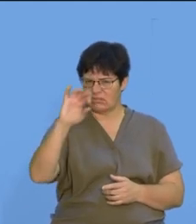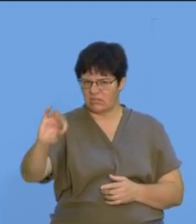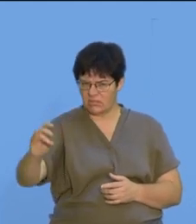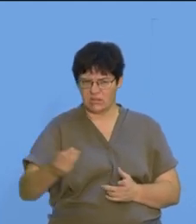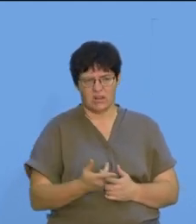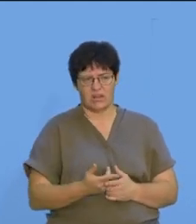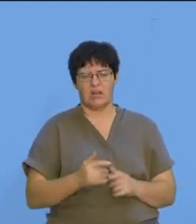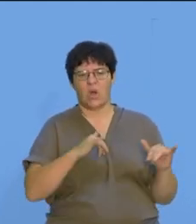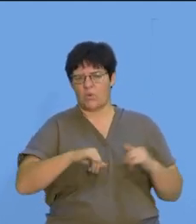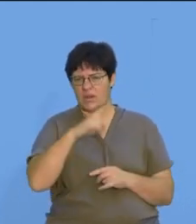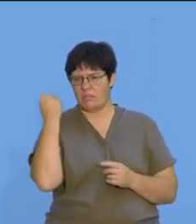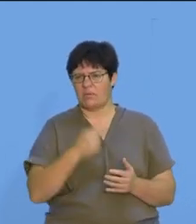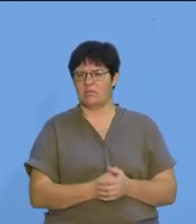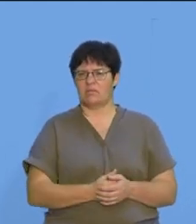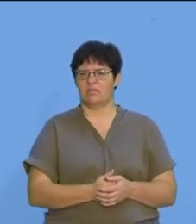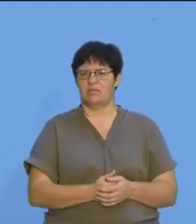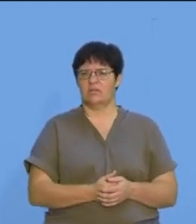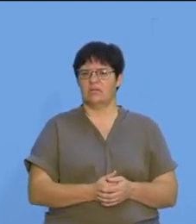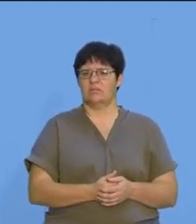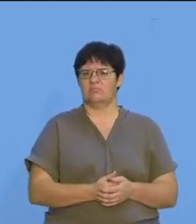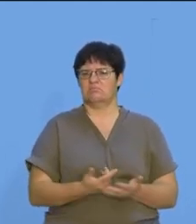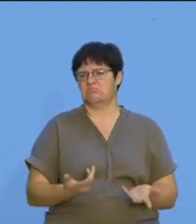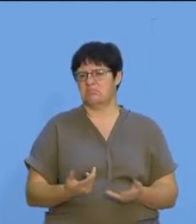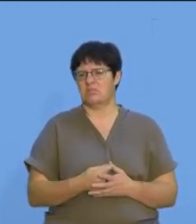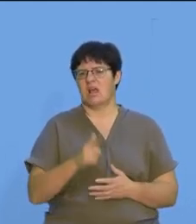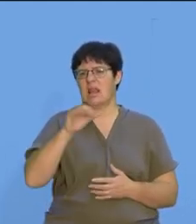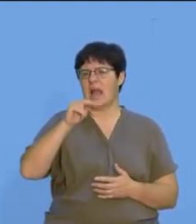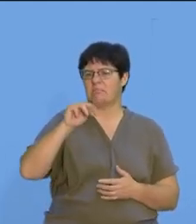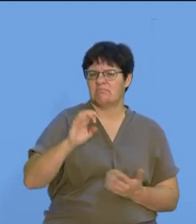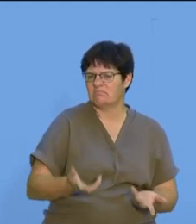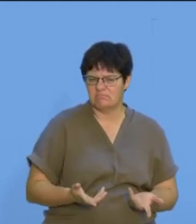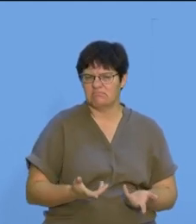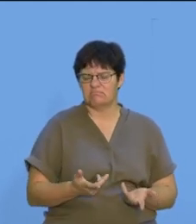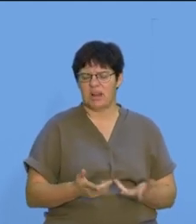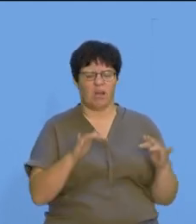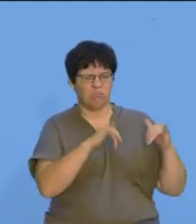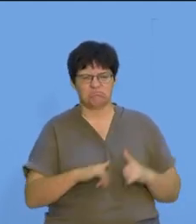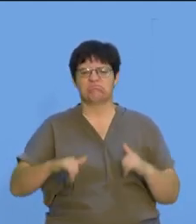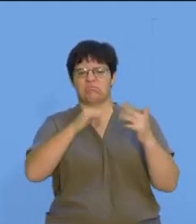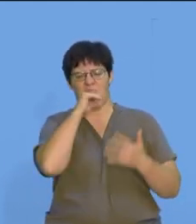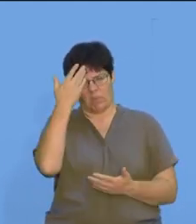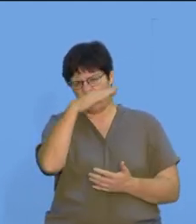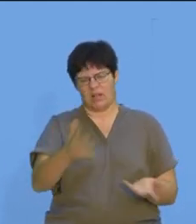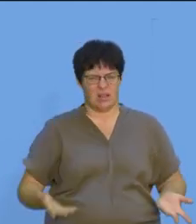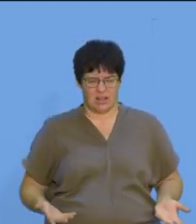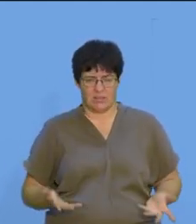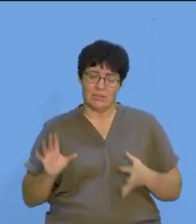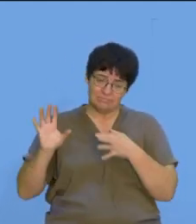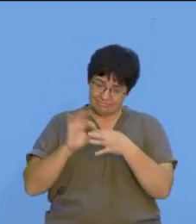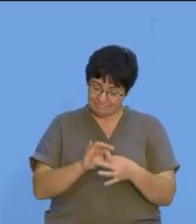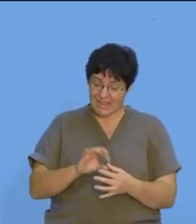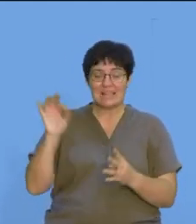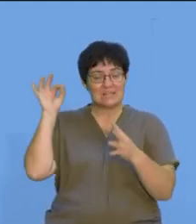day. That's a common name. Caustic soda, we talk of lime. These are common names, but these common names are